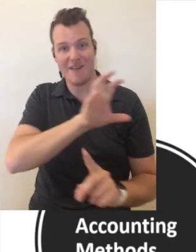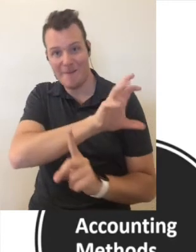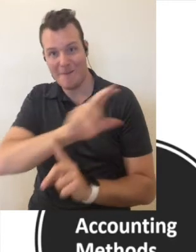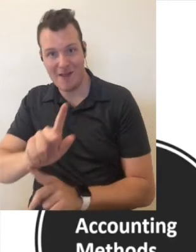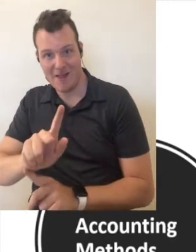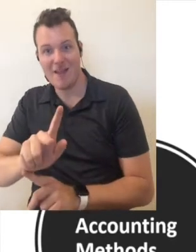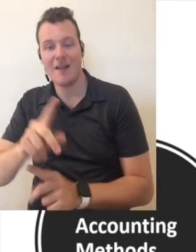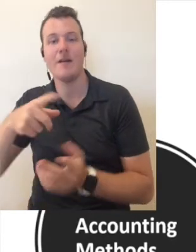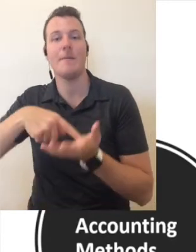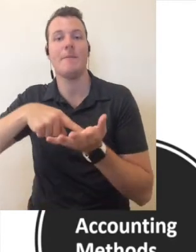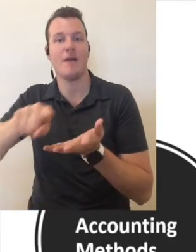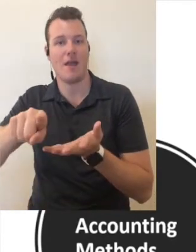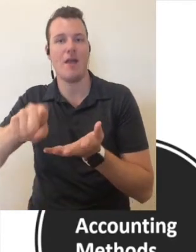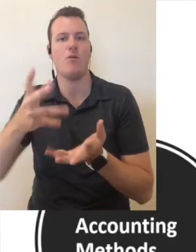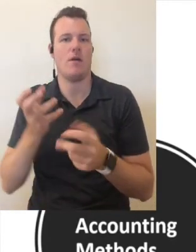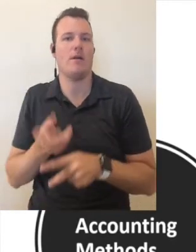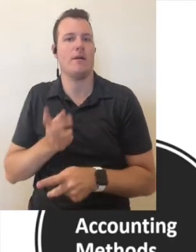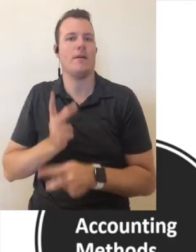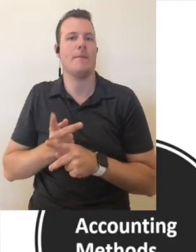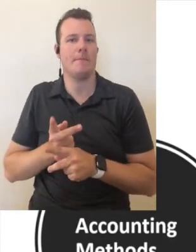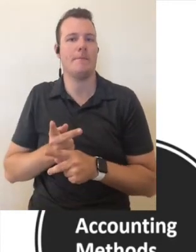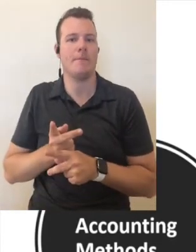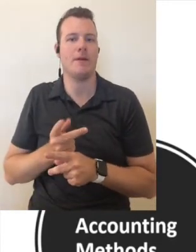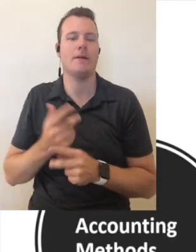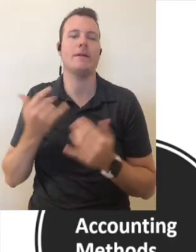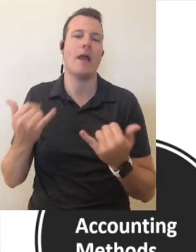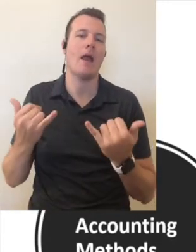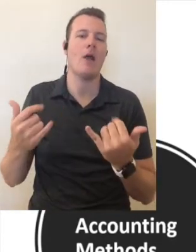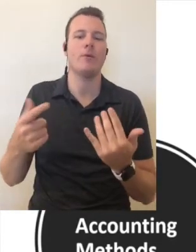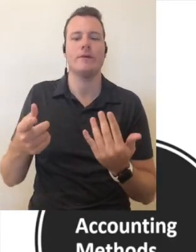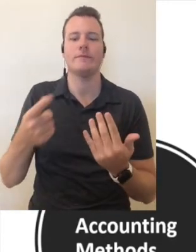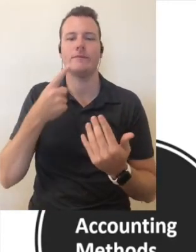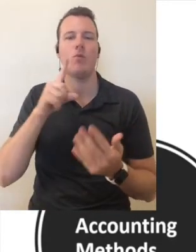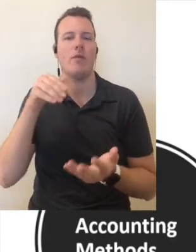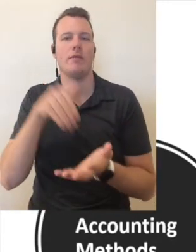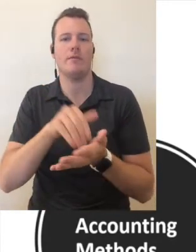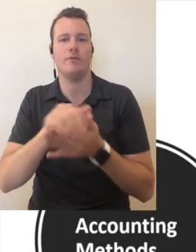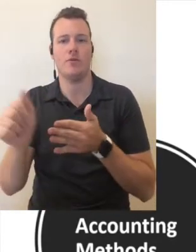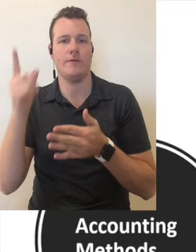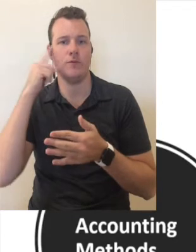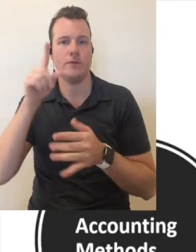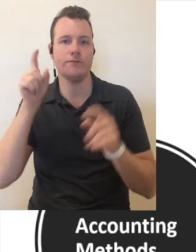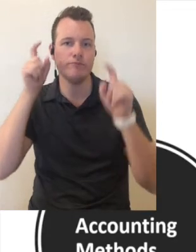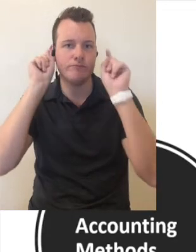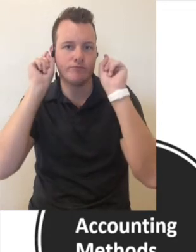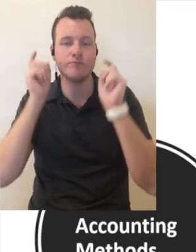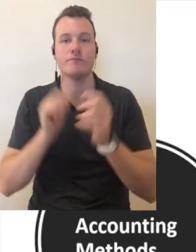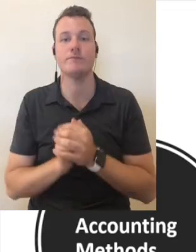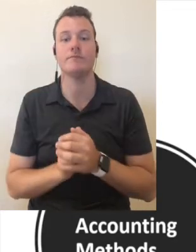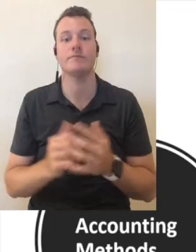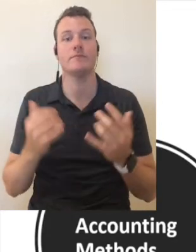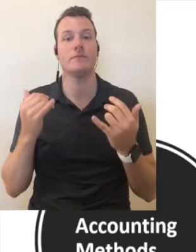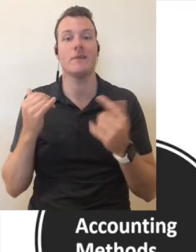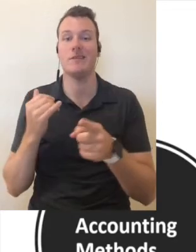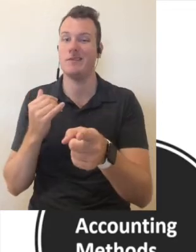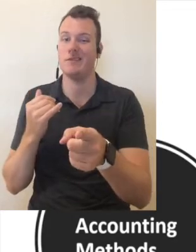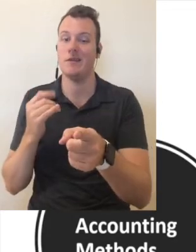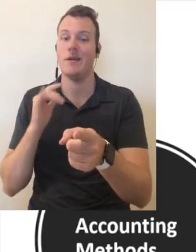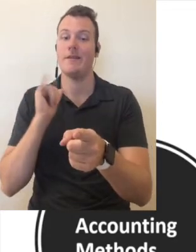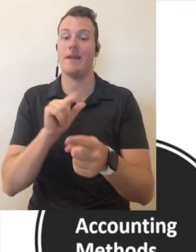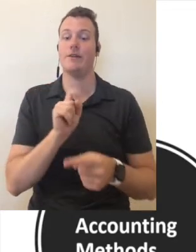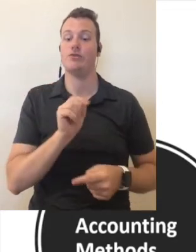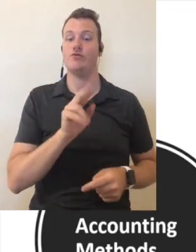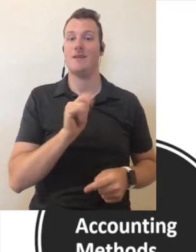back and to pay for these devices. And let's assume, just for our argument's sake, that it was $1,000. You're